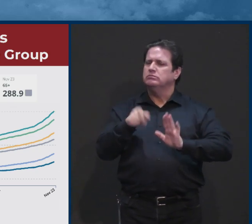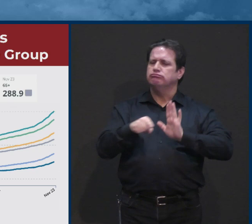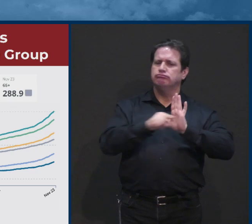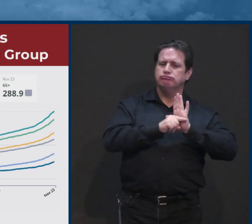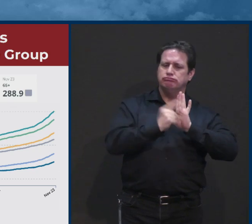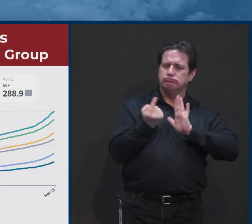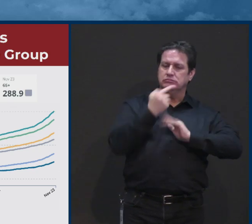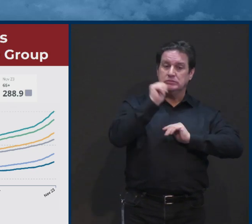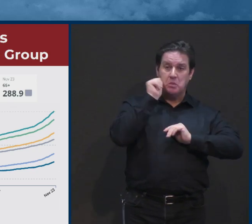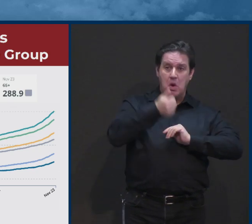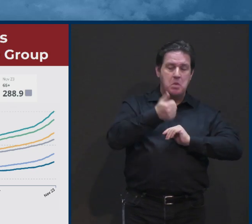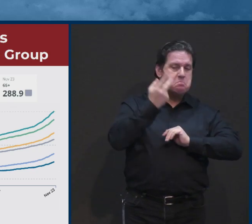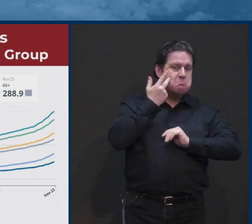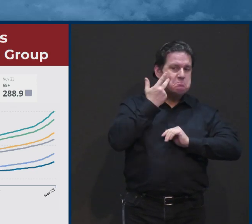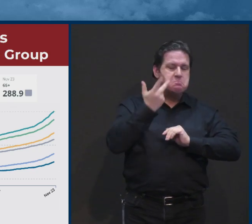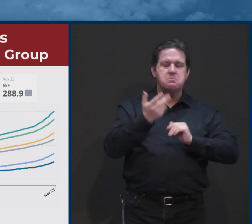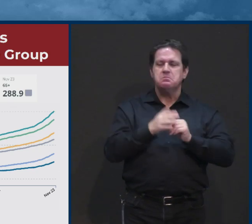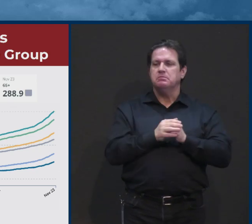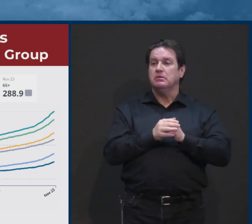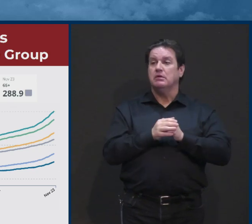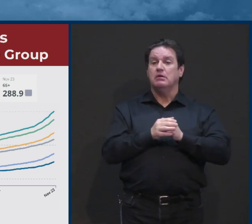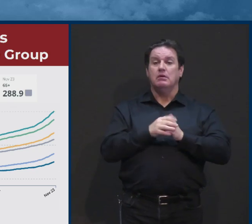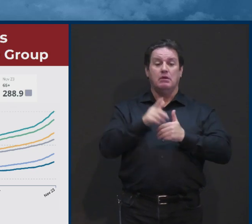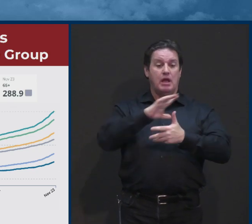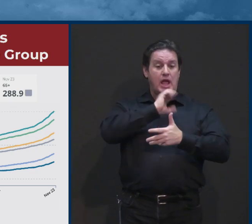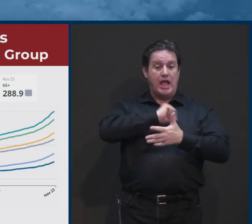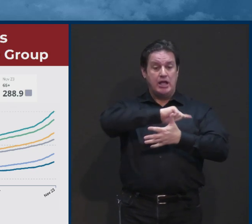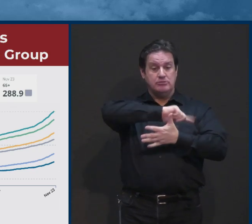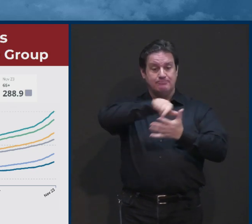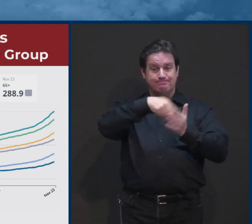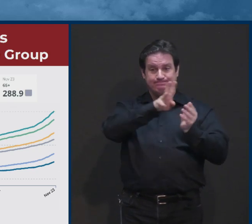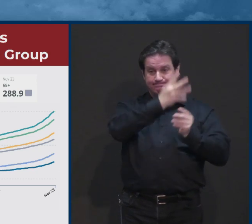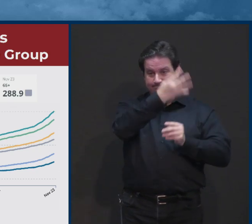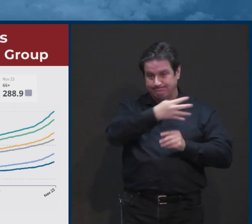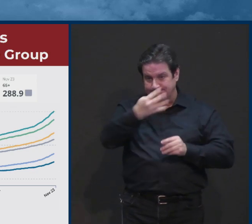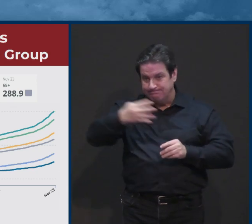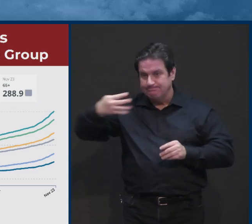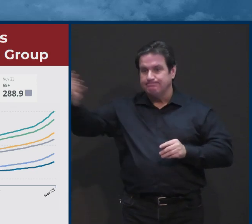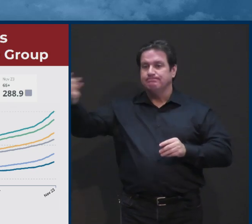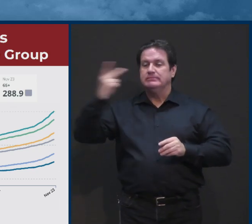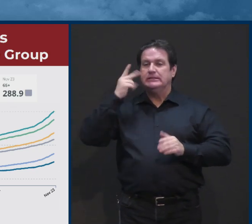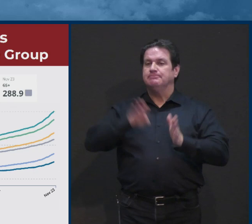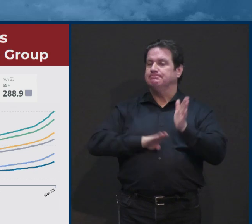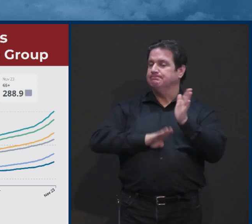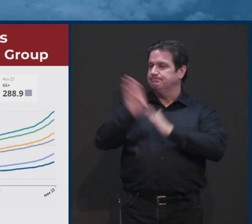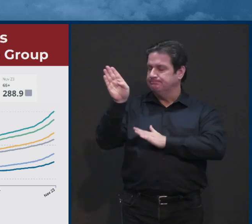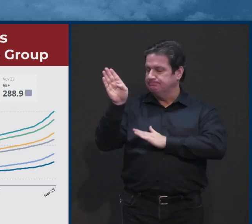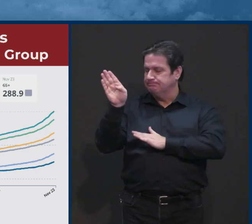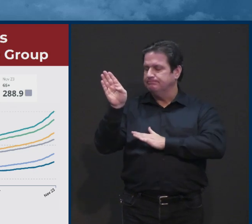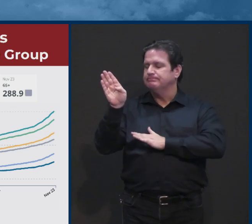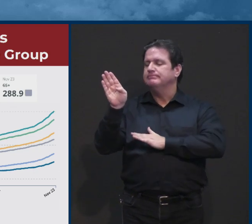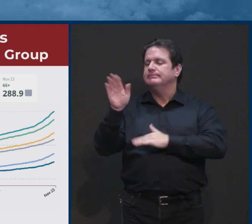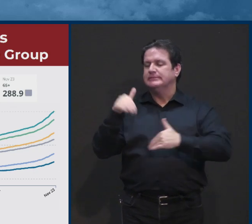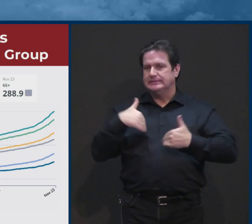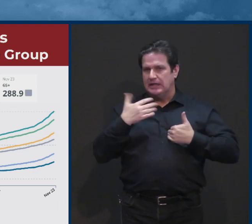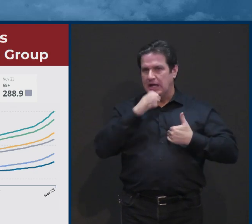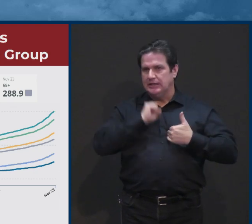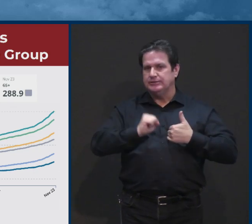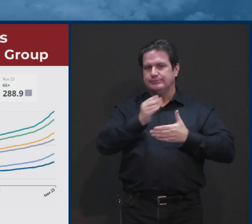reasons. All the demographic groups are spiking up, as you can see, led by the young